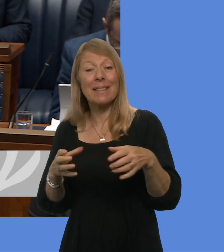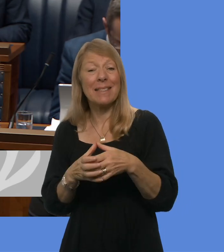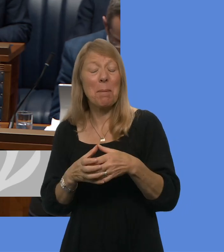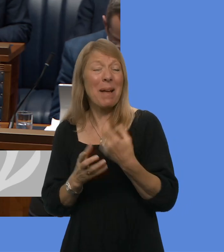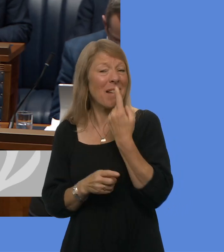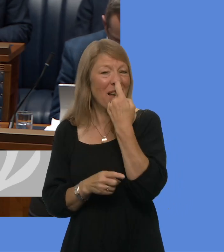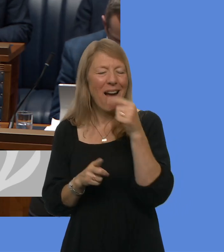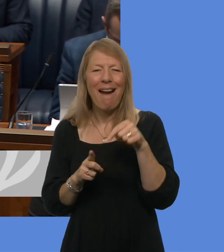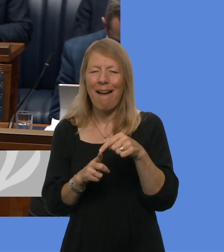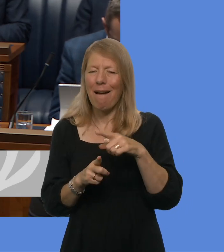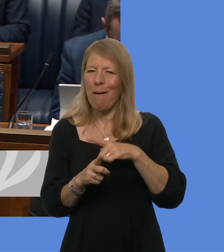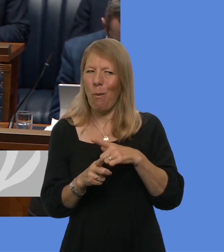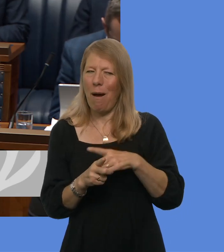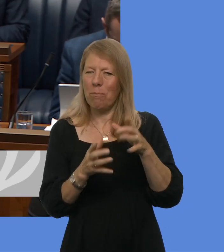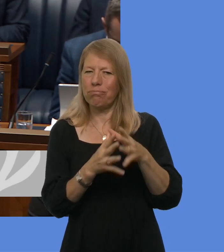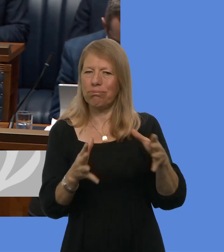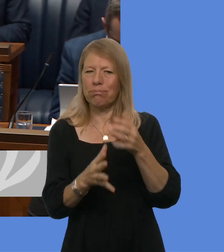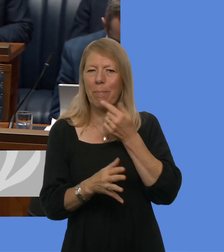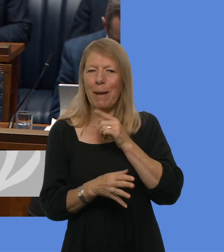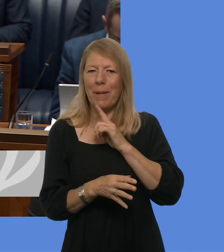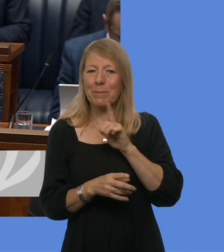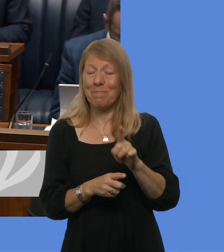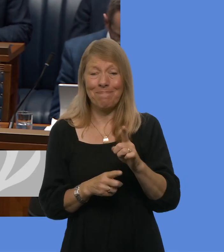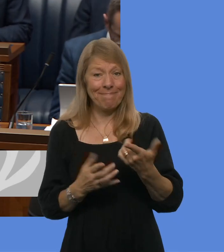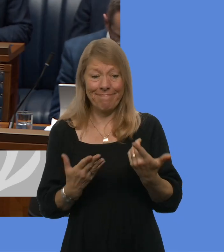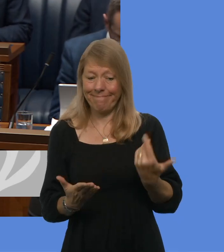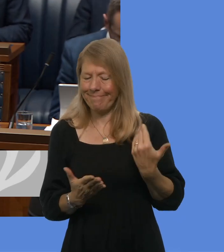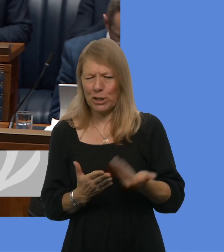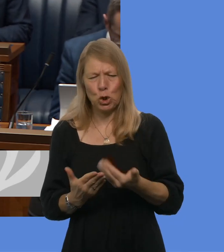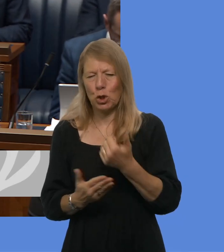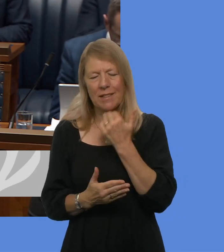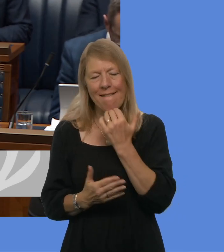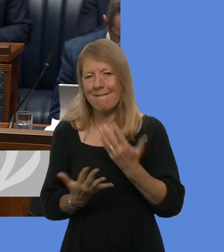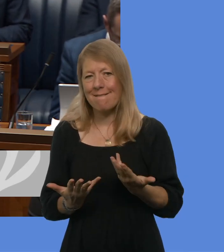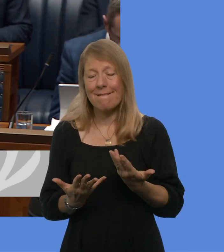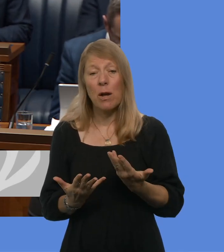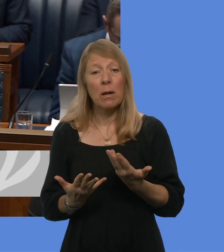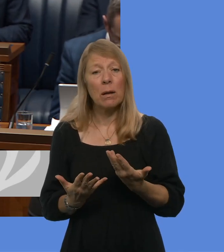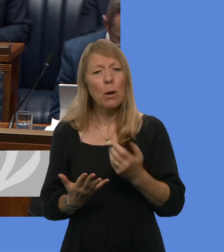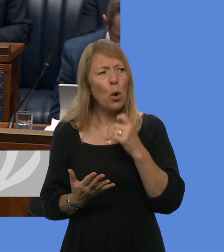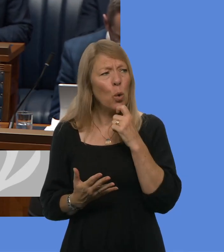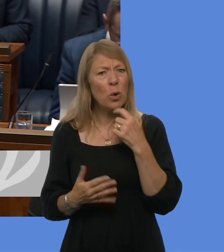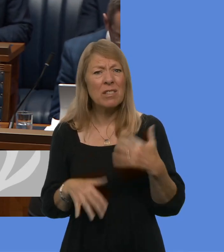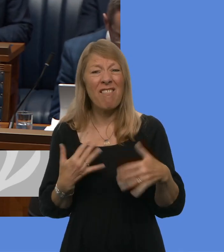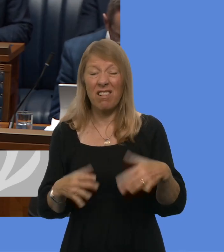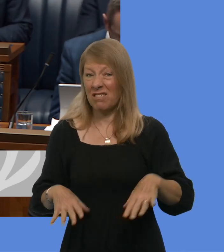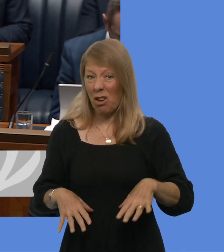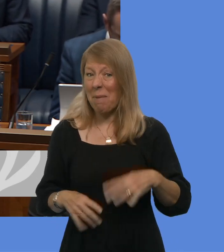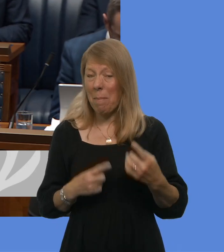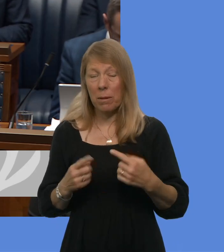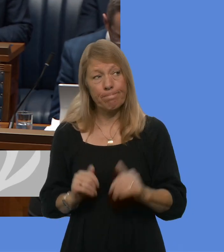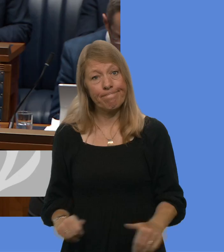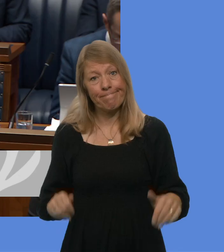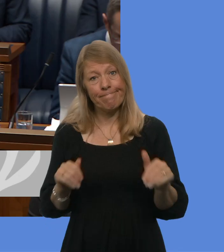try and improve the current performance, which I believe is not adequate, and it is the young people who are suffering because of that. But it will take